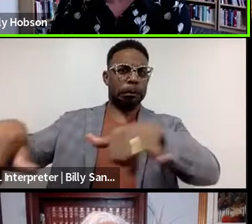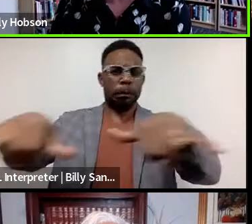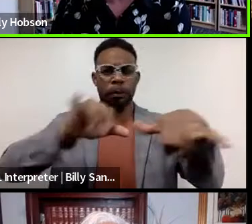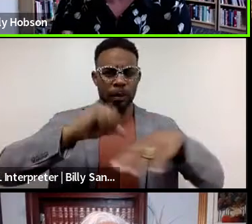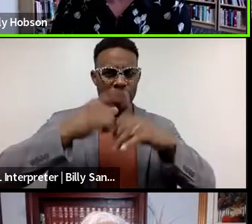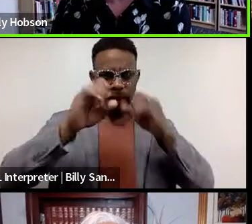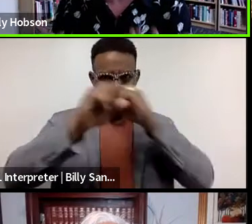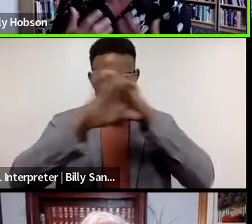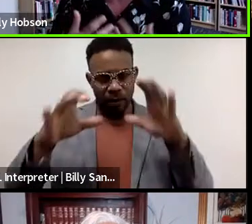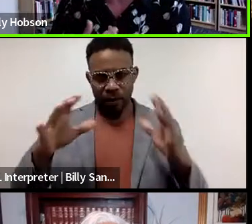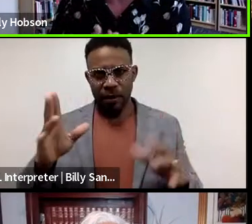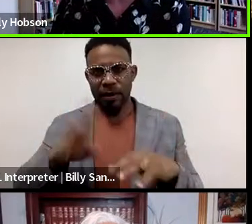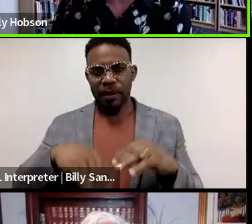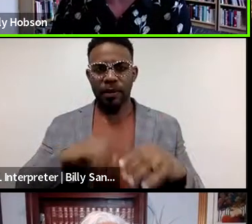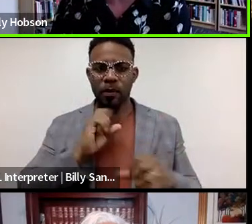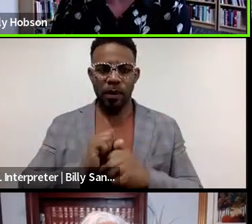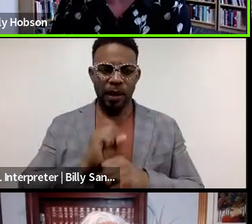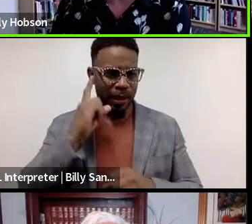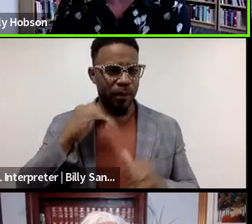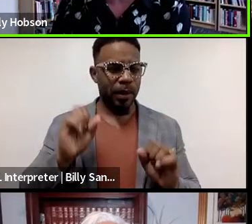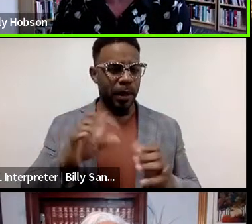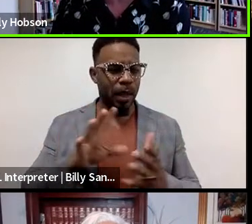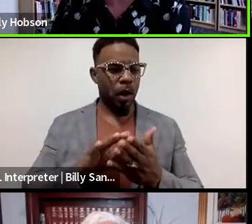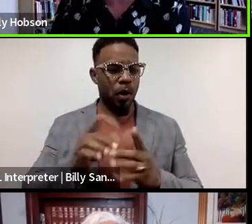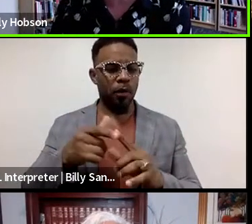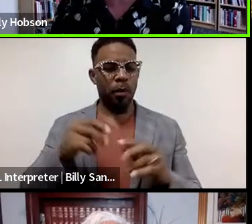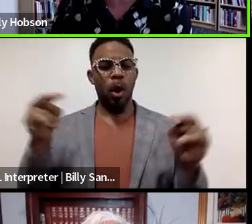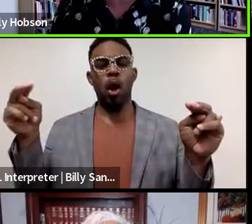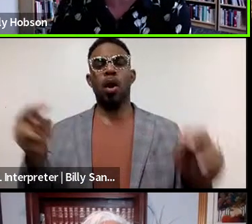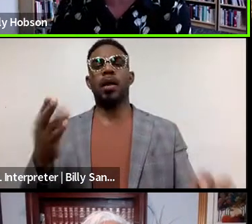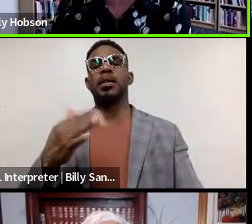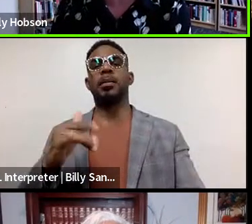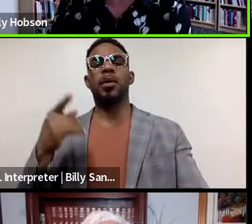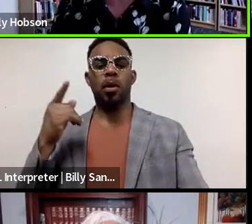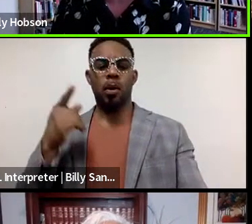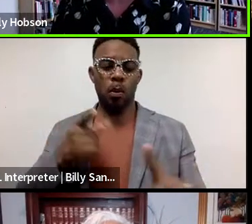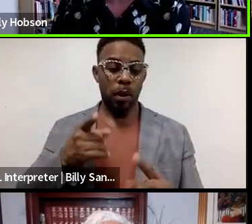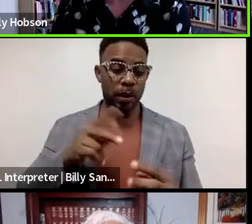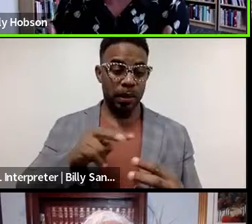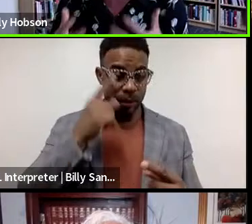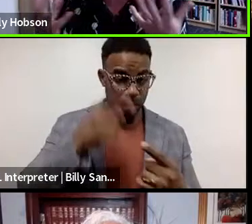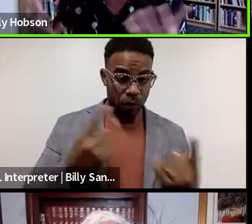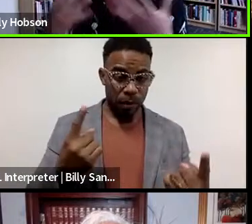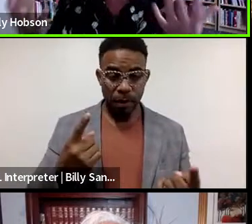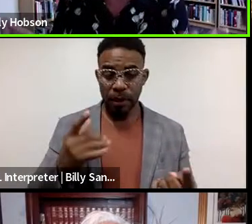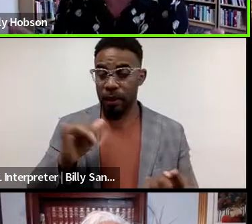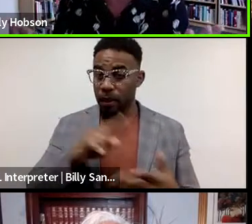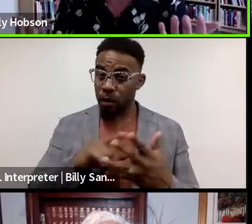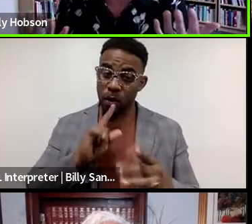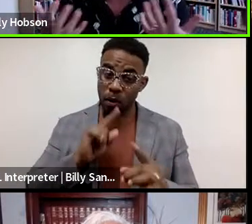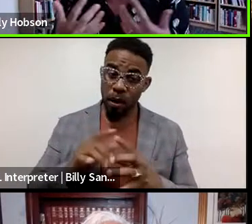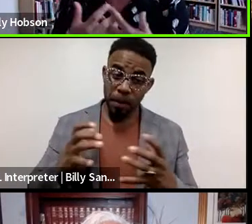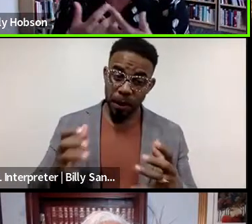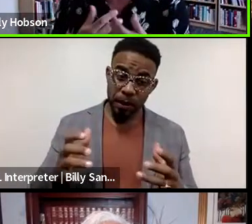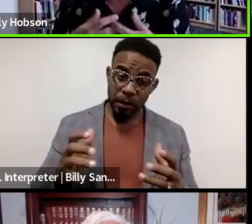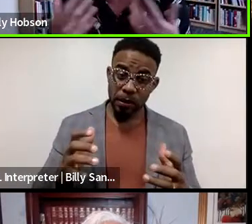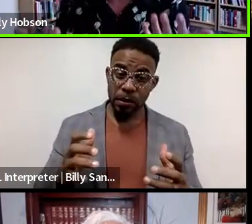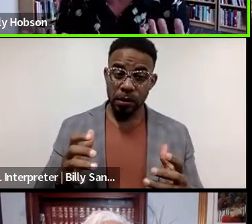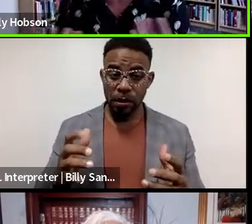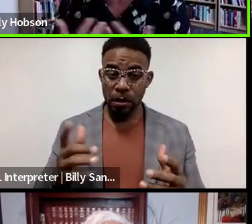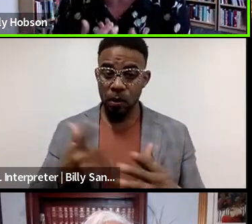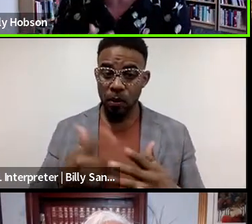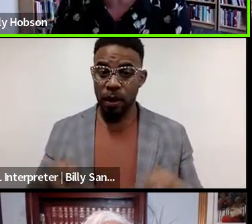of visions, right? And that really I think we can learn from looking at some of the points of disagreement and that those are as much the